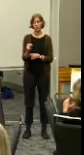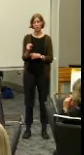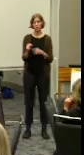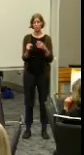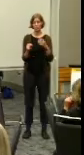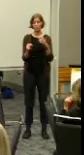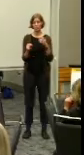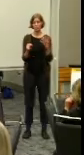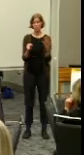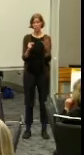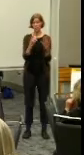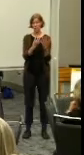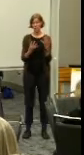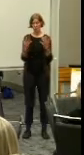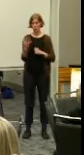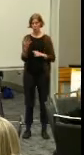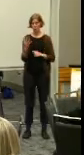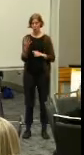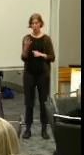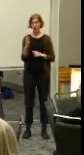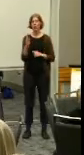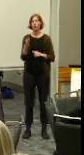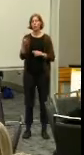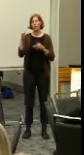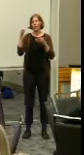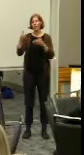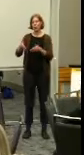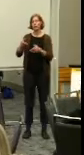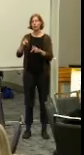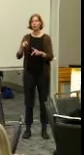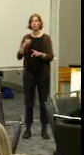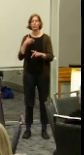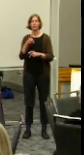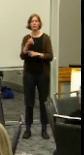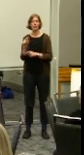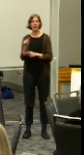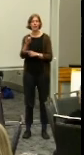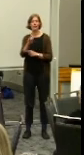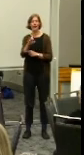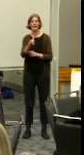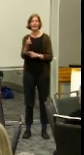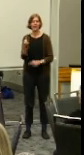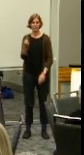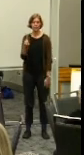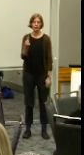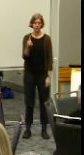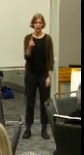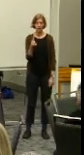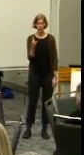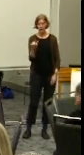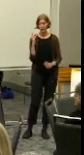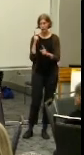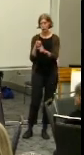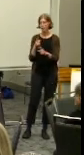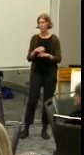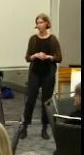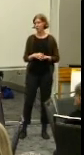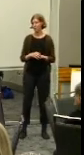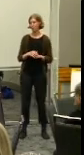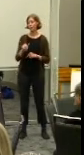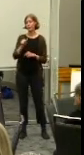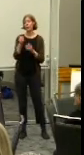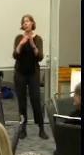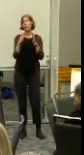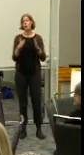development disabilities. So the goal there is to make sure that they are available for those folks as said. And then the other houses